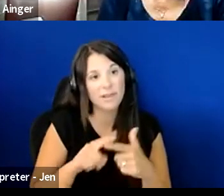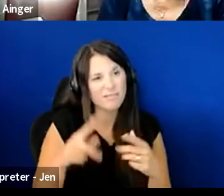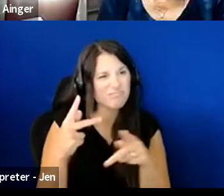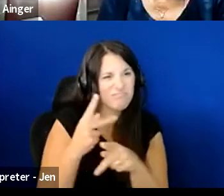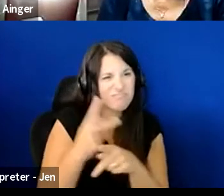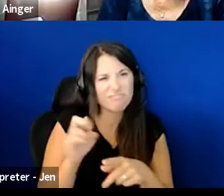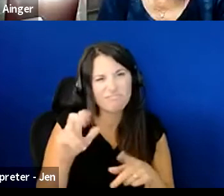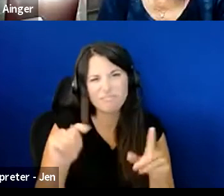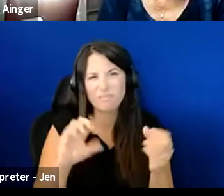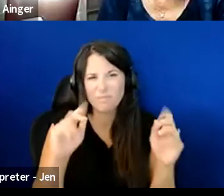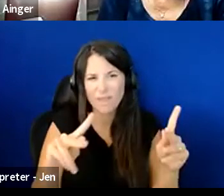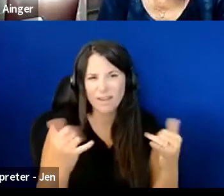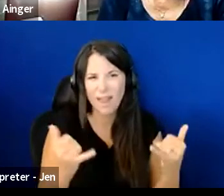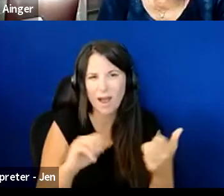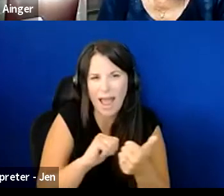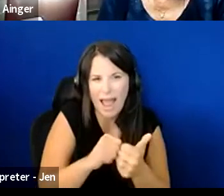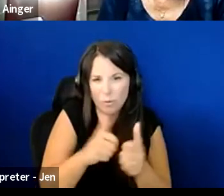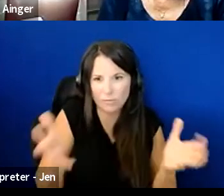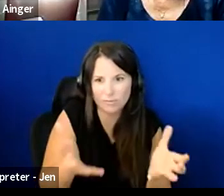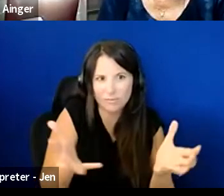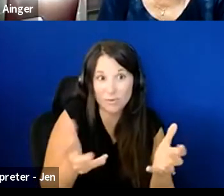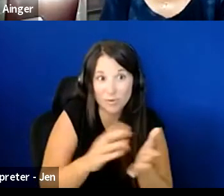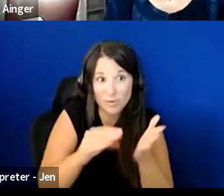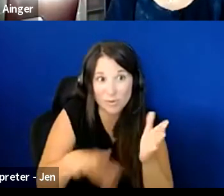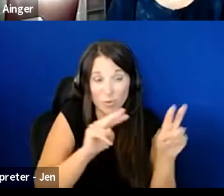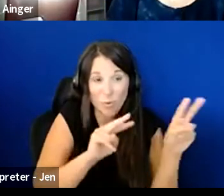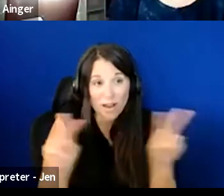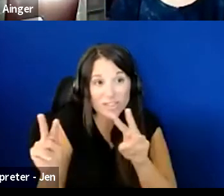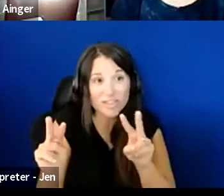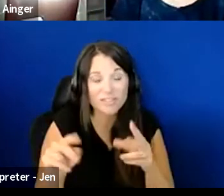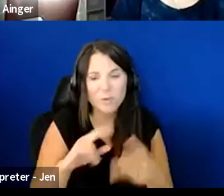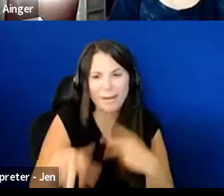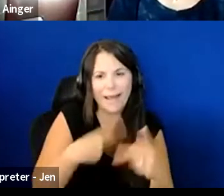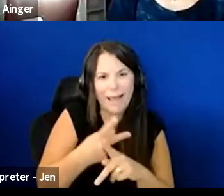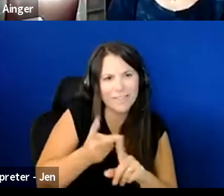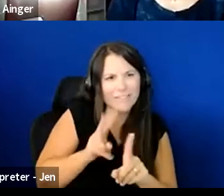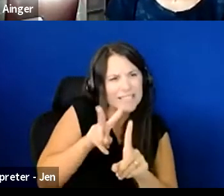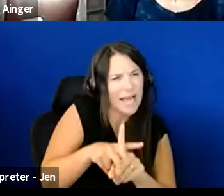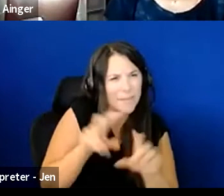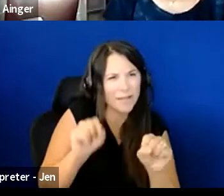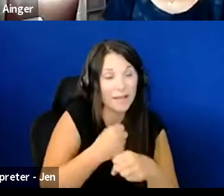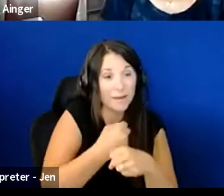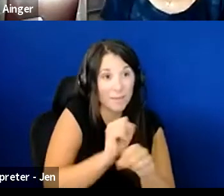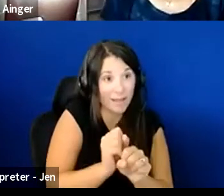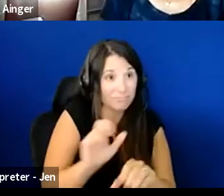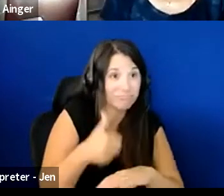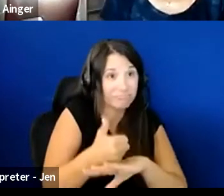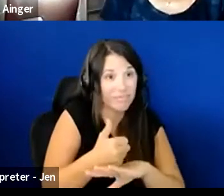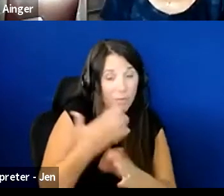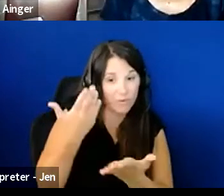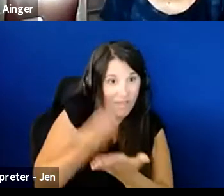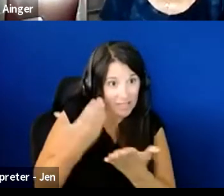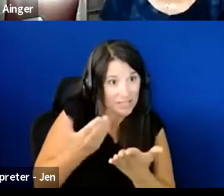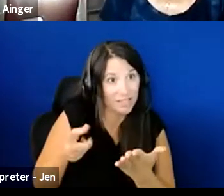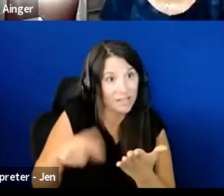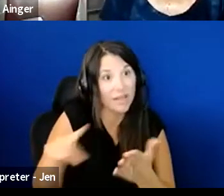okay, how do we get the students to watch this? What kind of an assignment are we going to create that will validate that they've